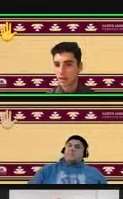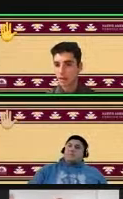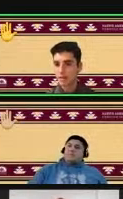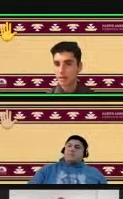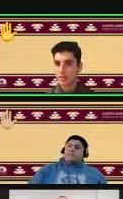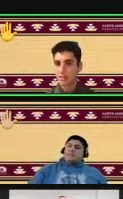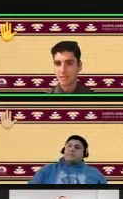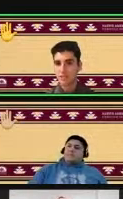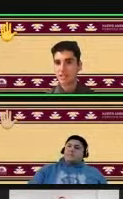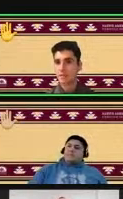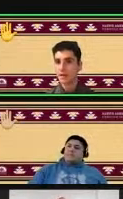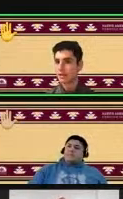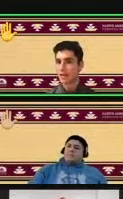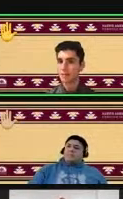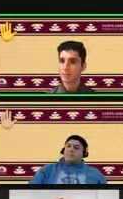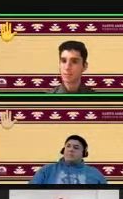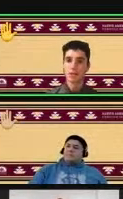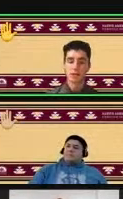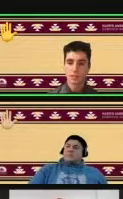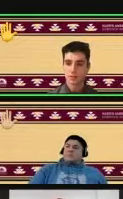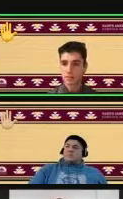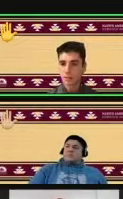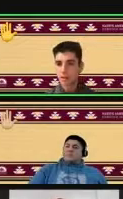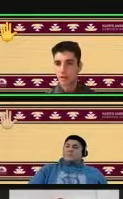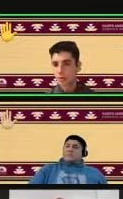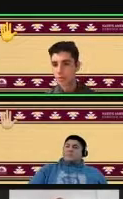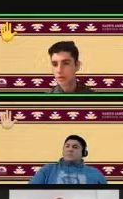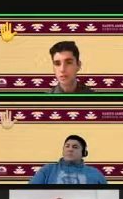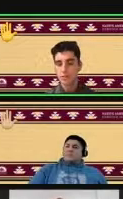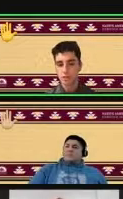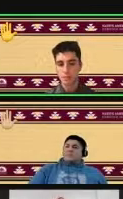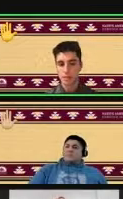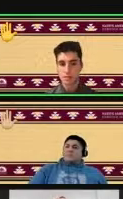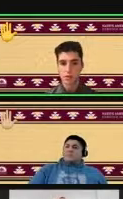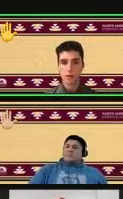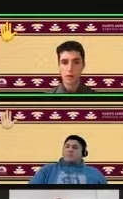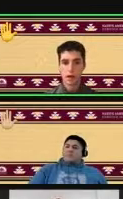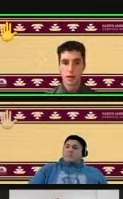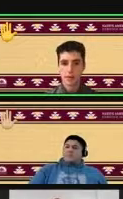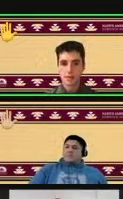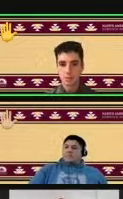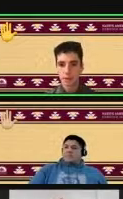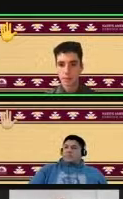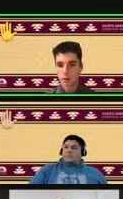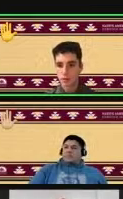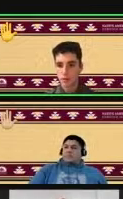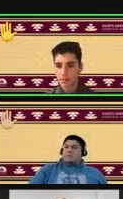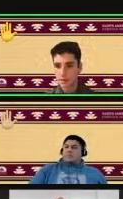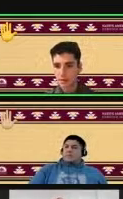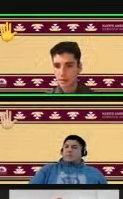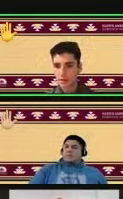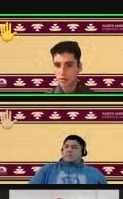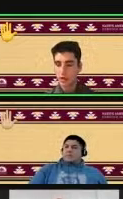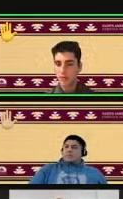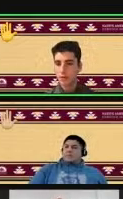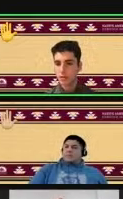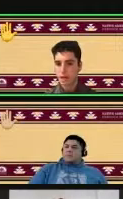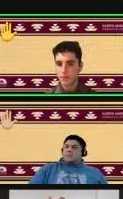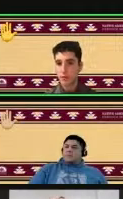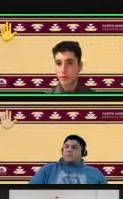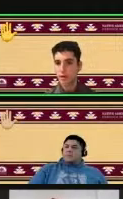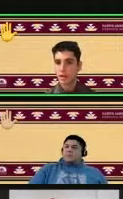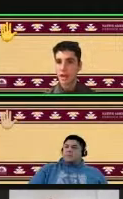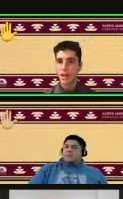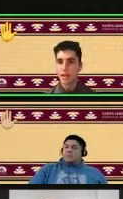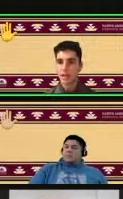to make decisions that might end up losing our district money or wasting our district's money. So this is a really important investment. And then also kind of a question I have